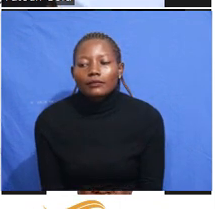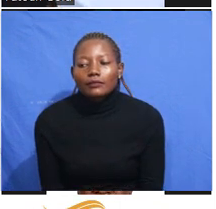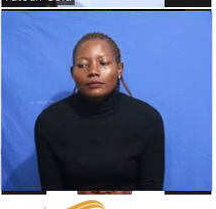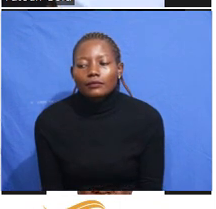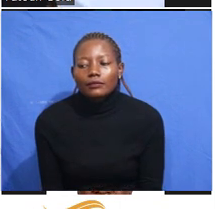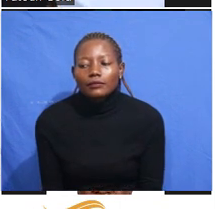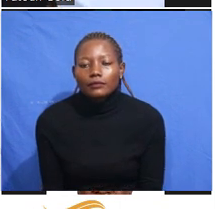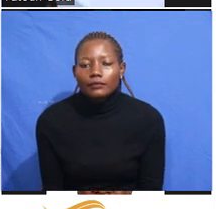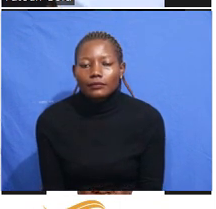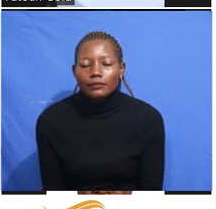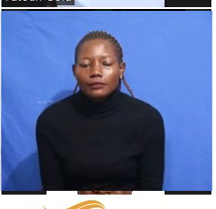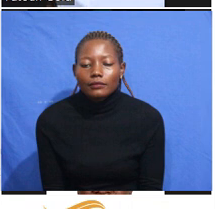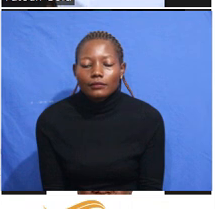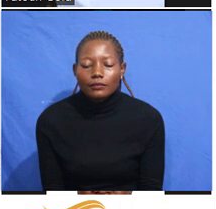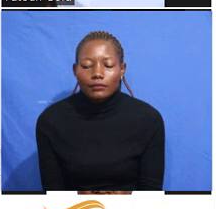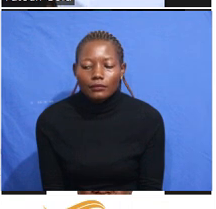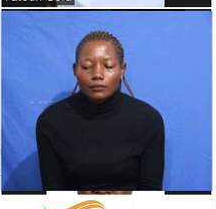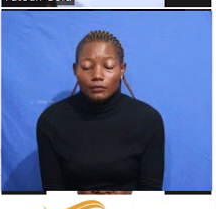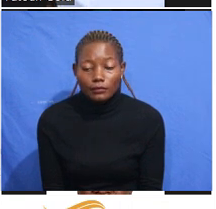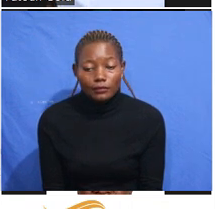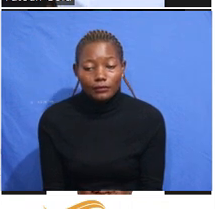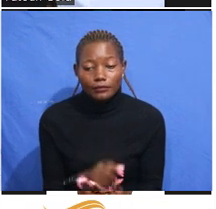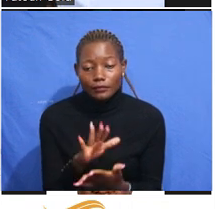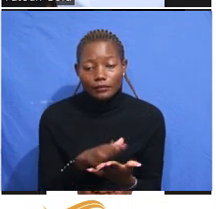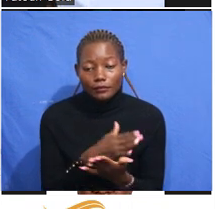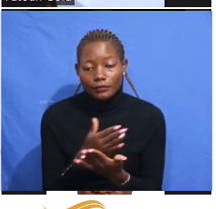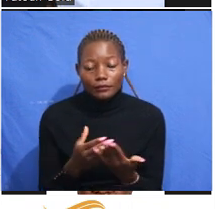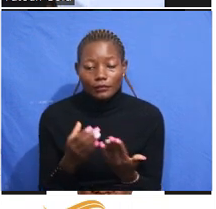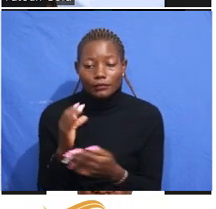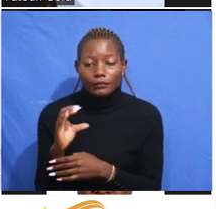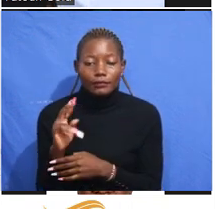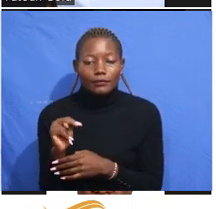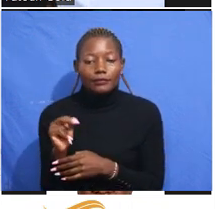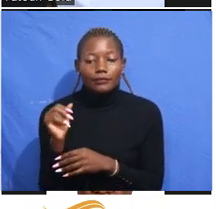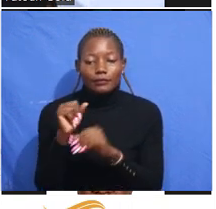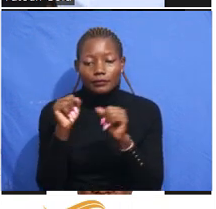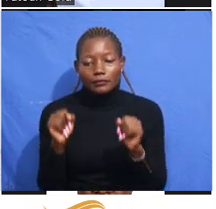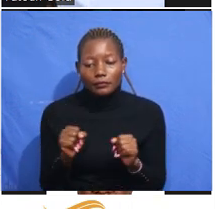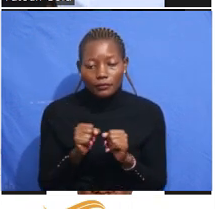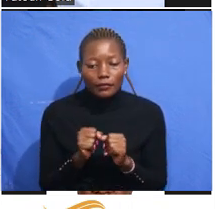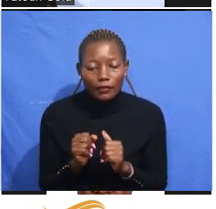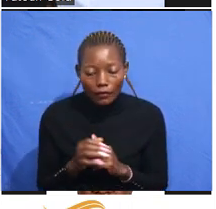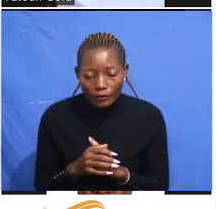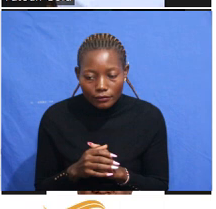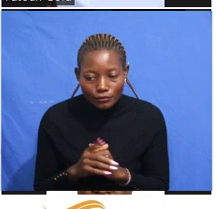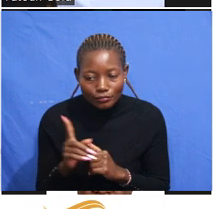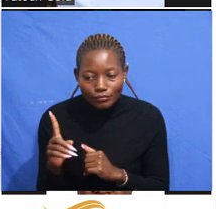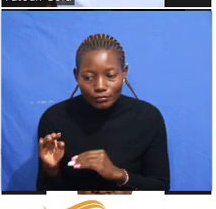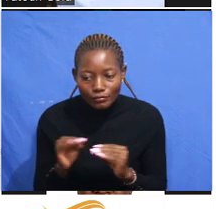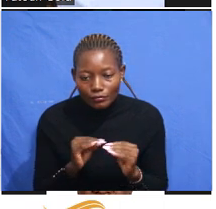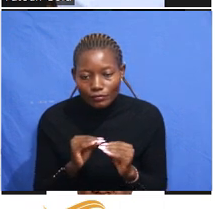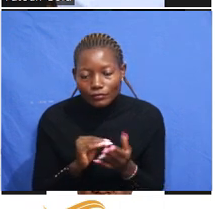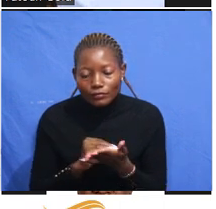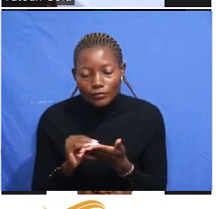Application, like I've said, the central nervous system is a messenger. It is it's a very,